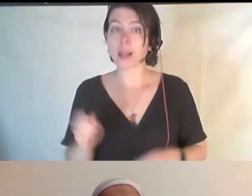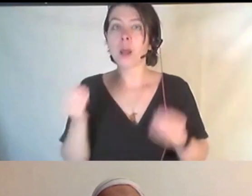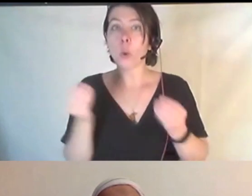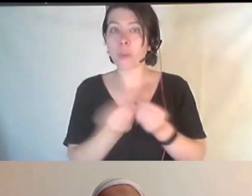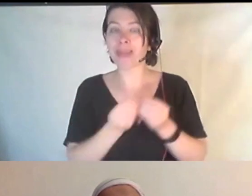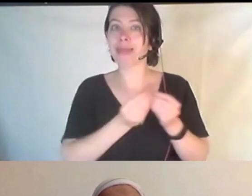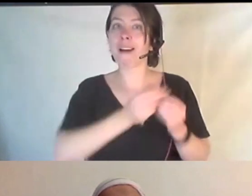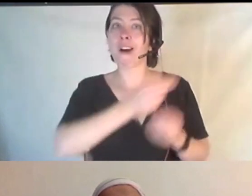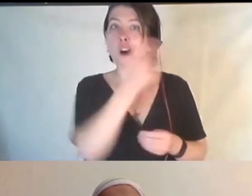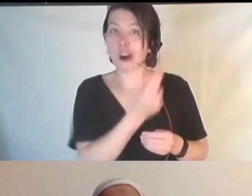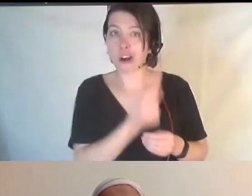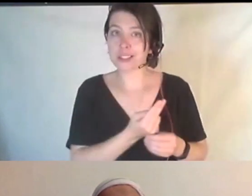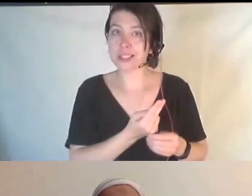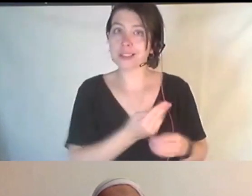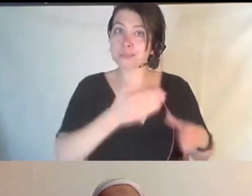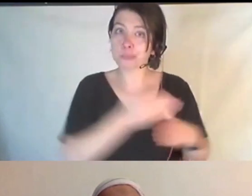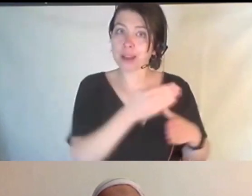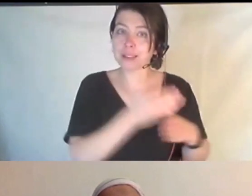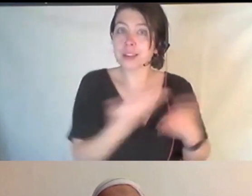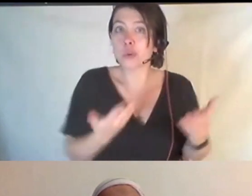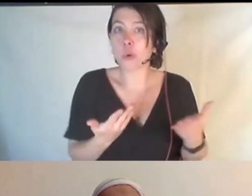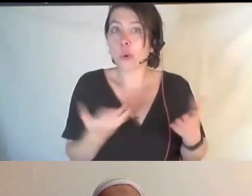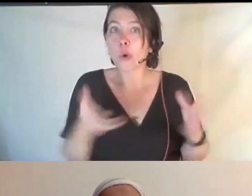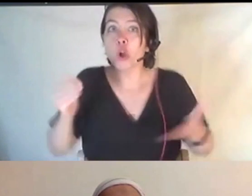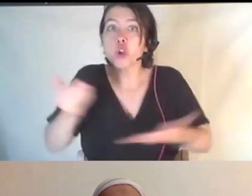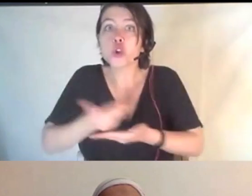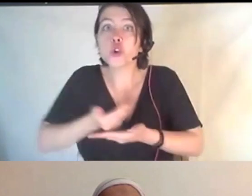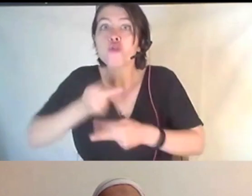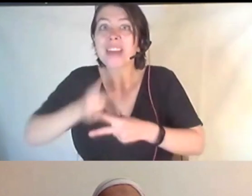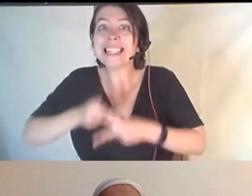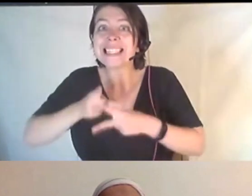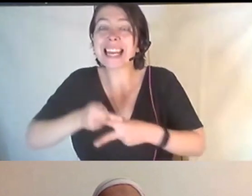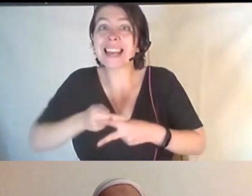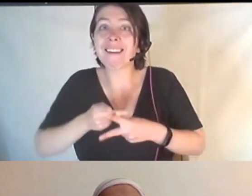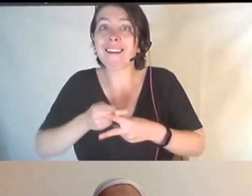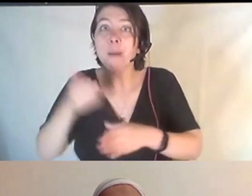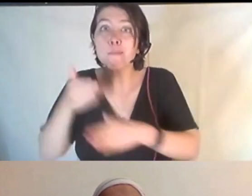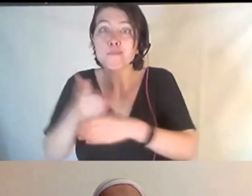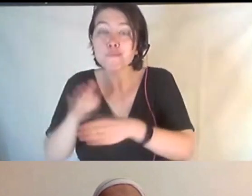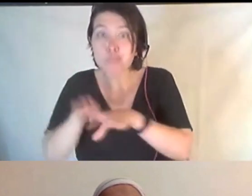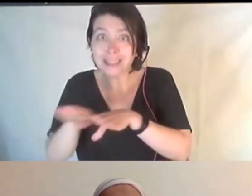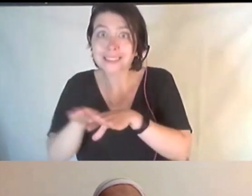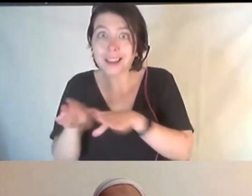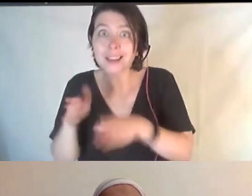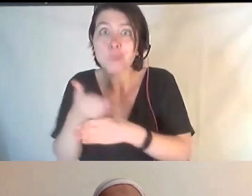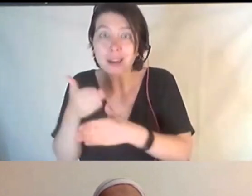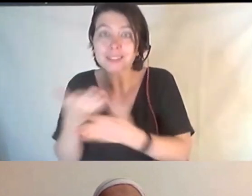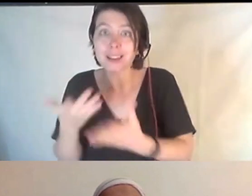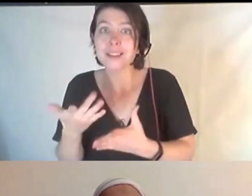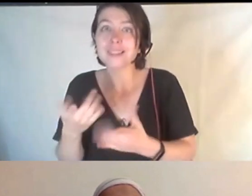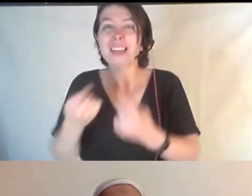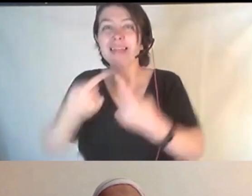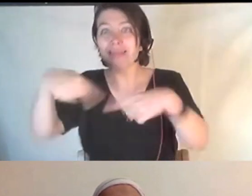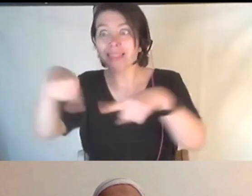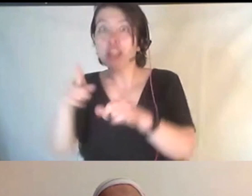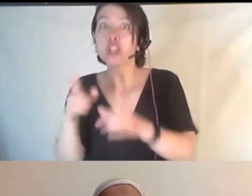other artists, that should be involved in inclusivity as well, and not just the idea that it's going to fit into sort of